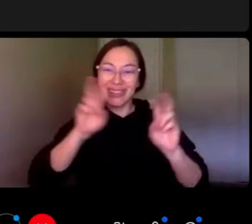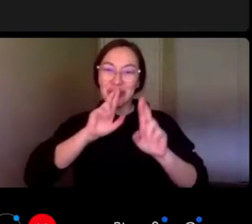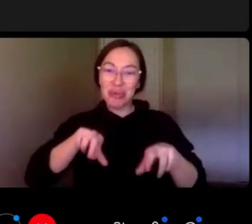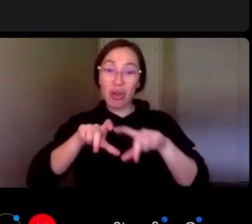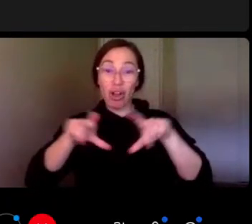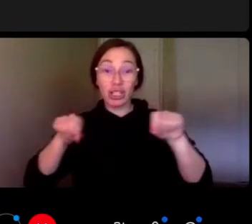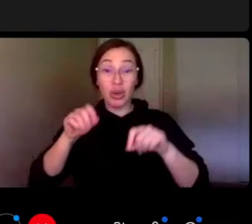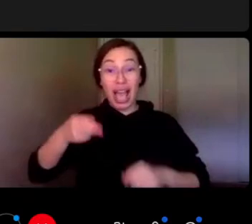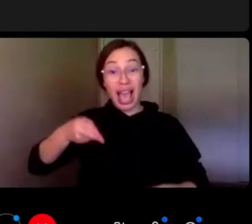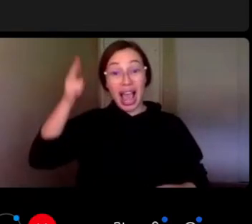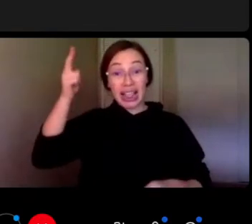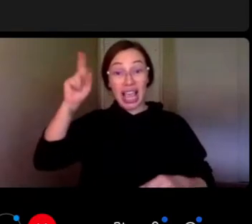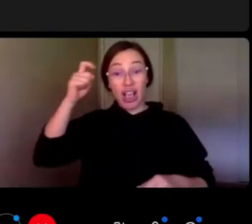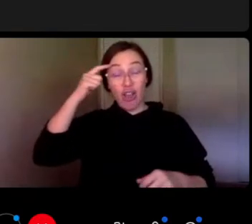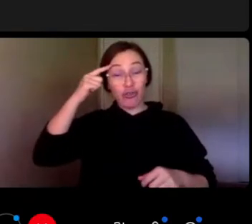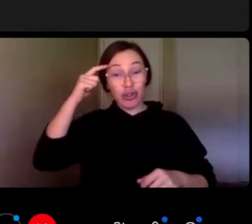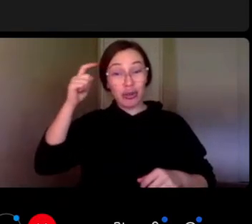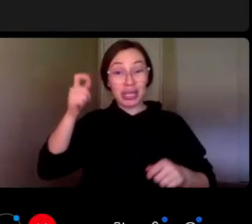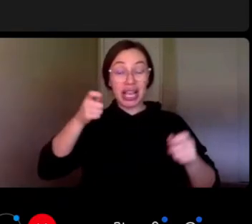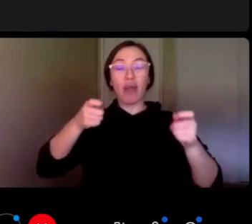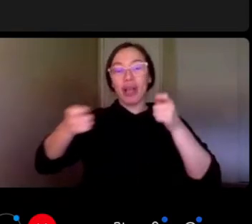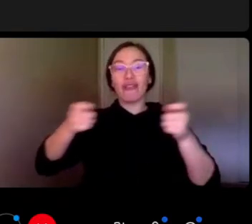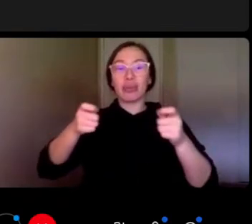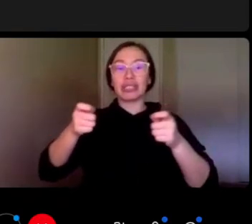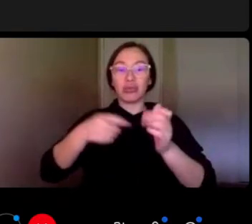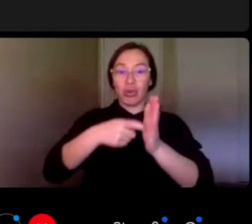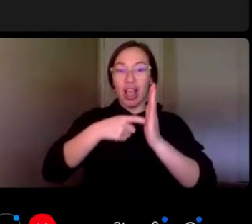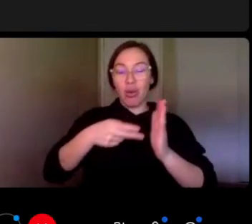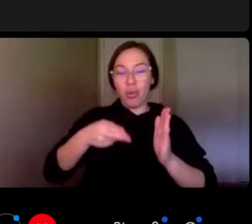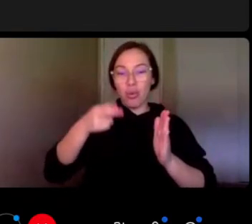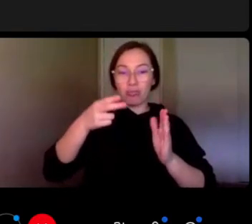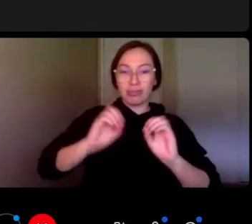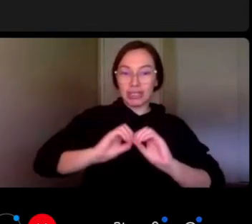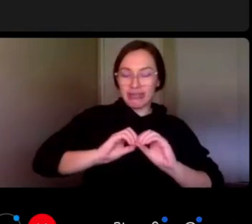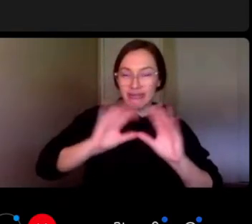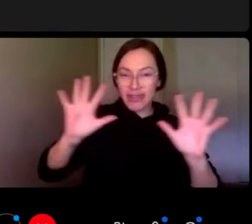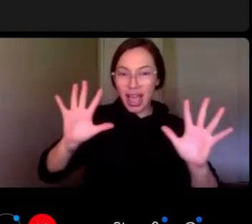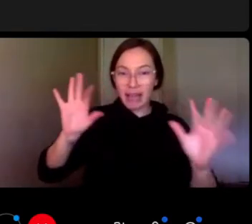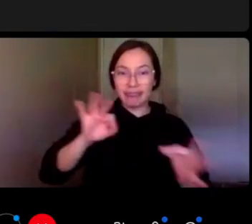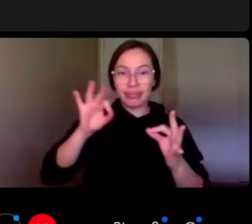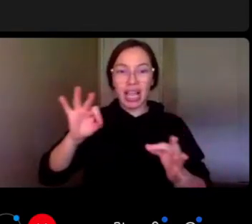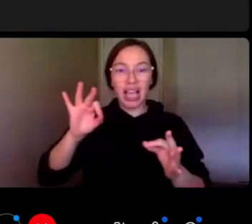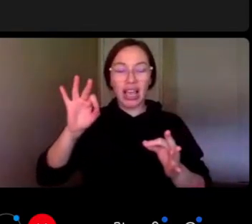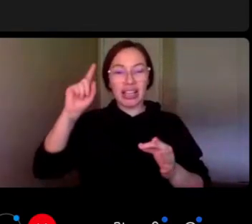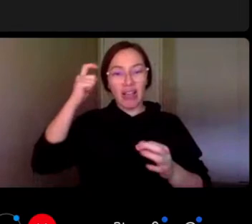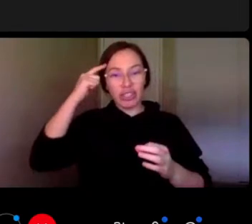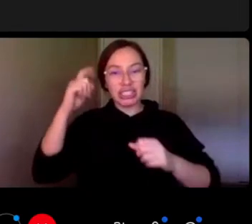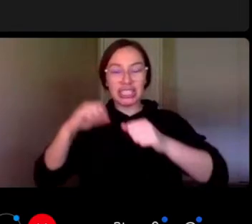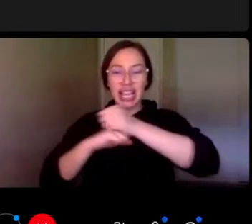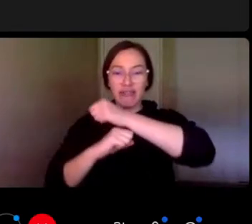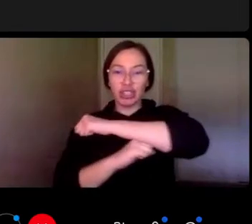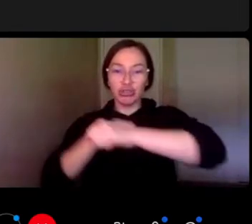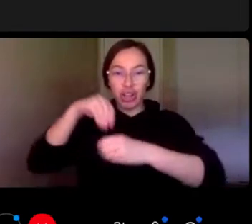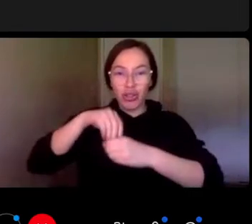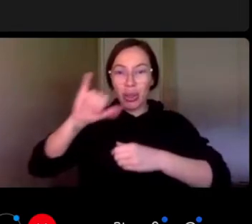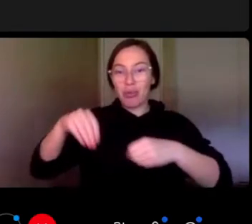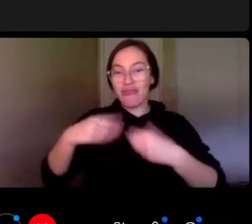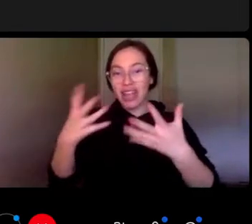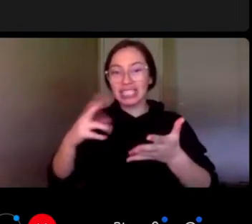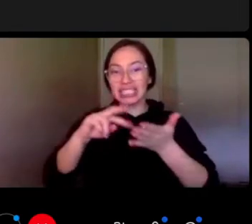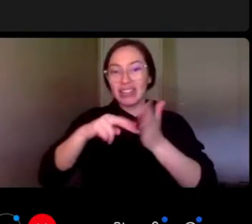governance team requires well-defined infrastructure that gives you definition, guidance, and direction. So we're going to look at your